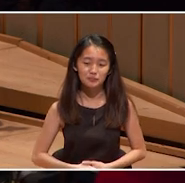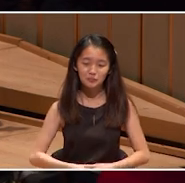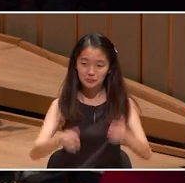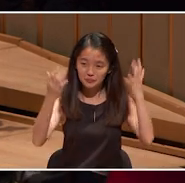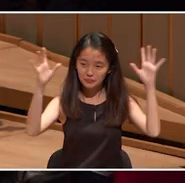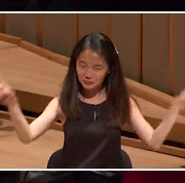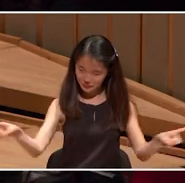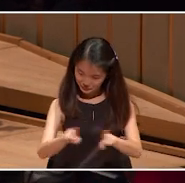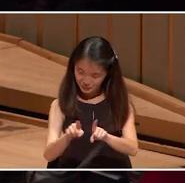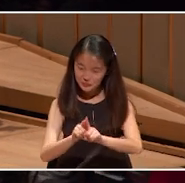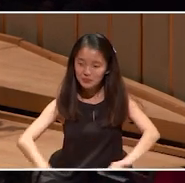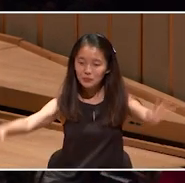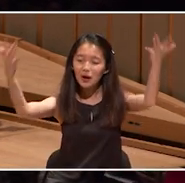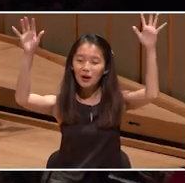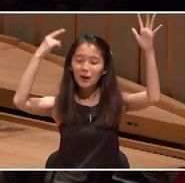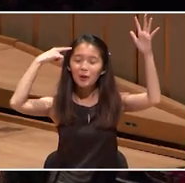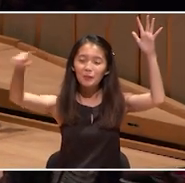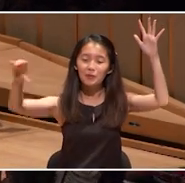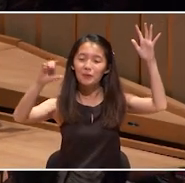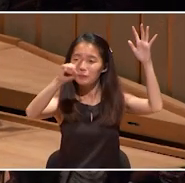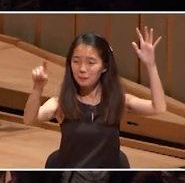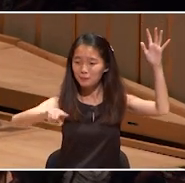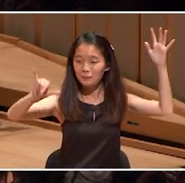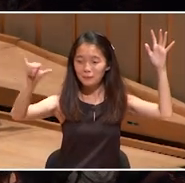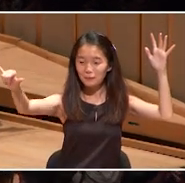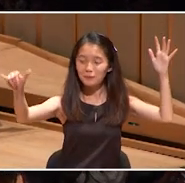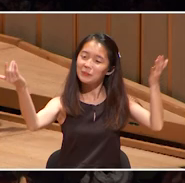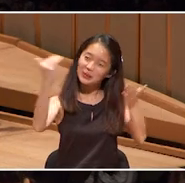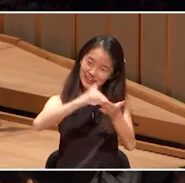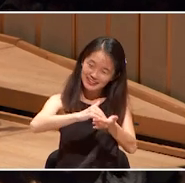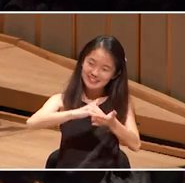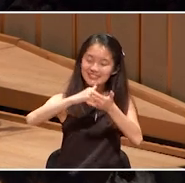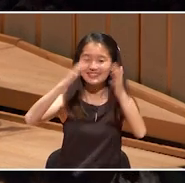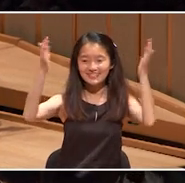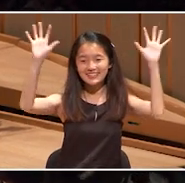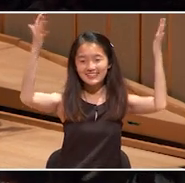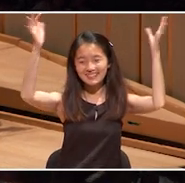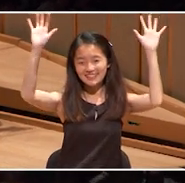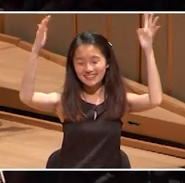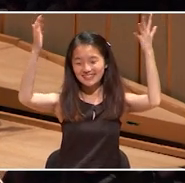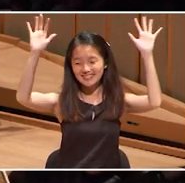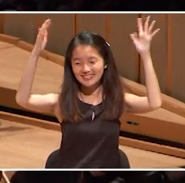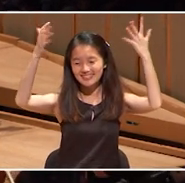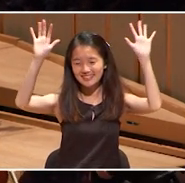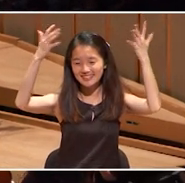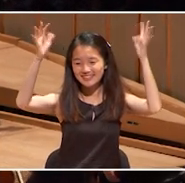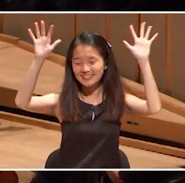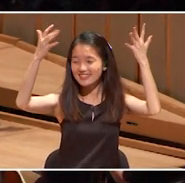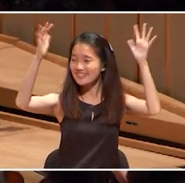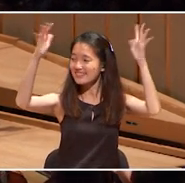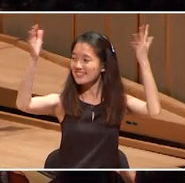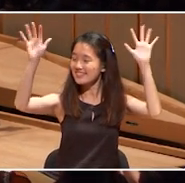And also a big hand for Mr. CHEN ZHANGYI. I'd like to invite him back to his seat and enjoy this performance.